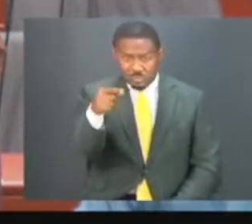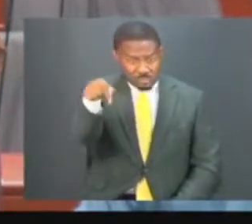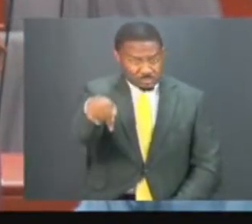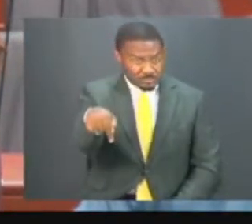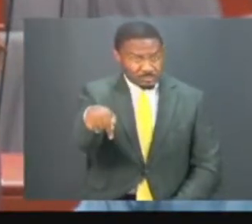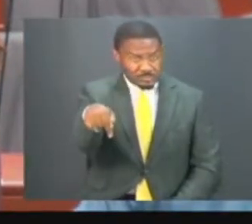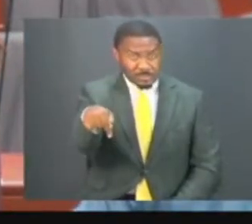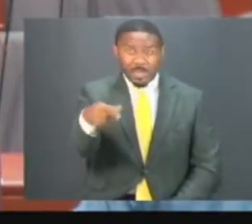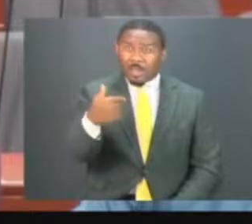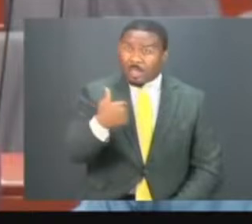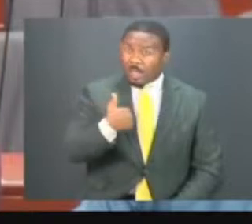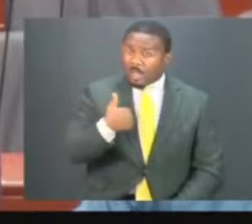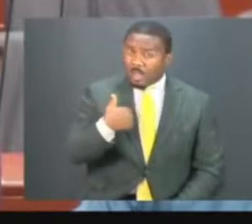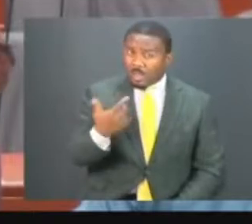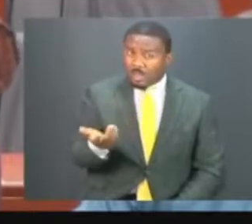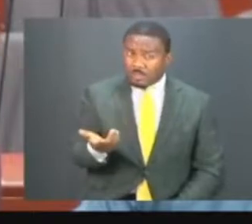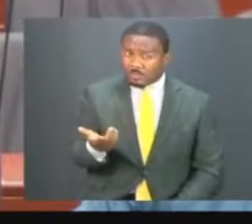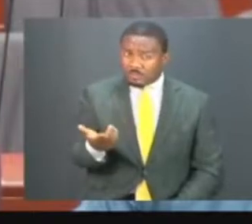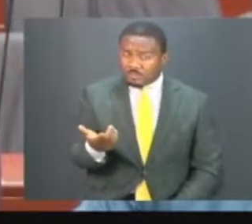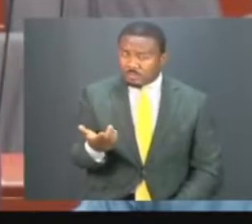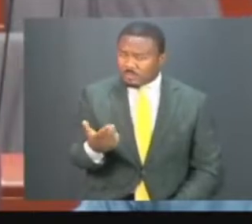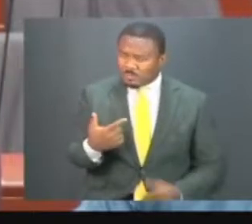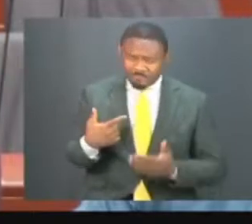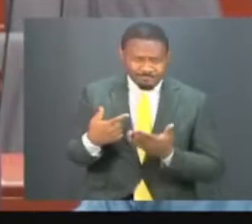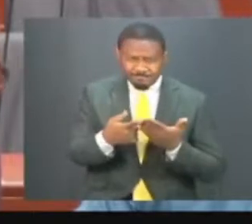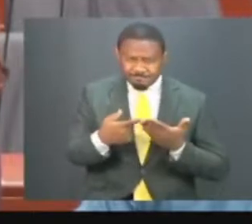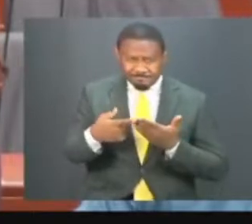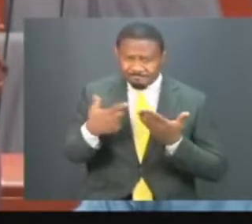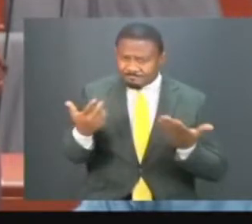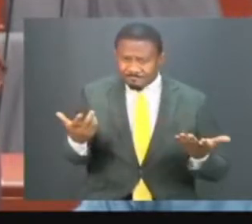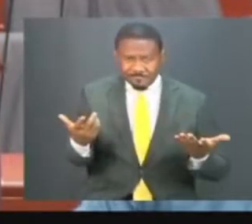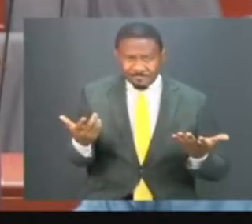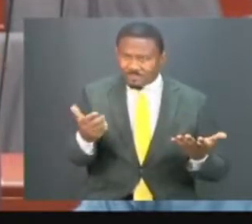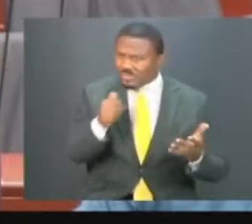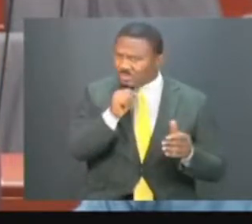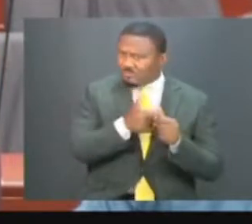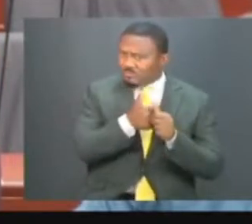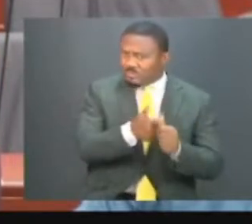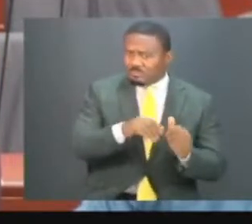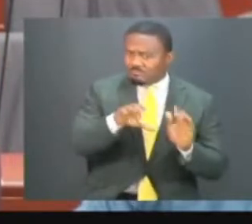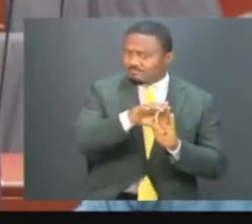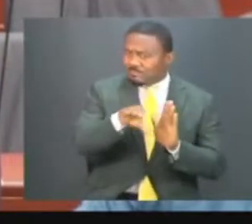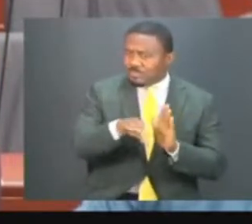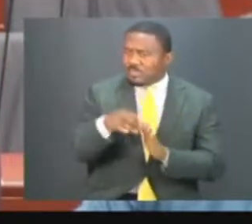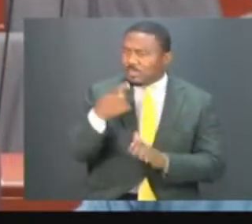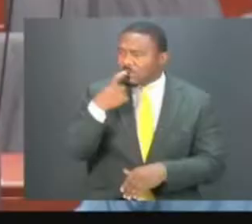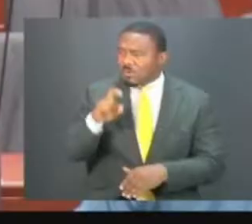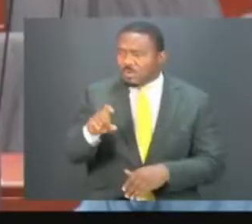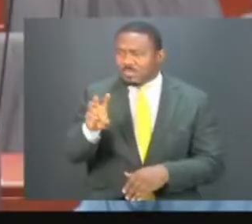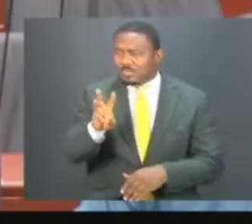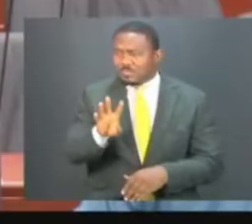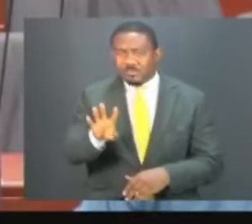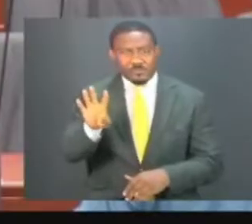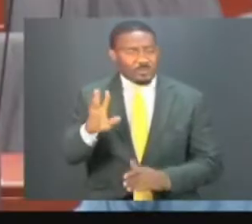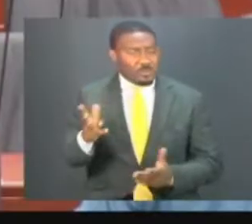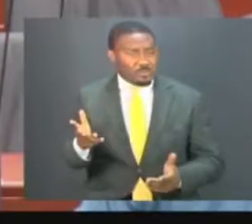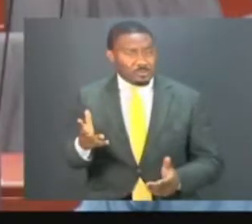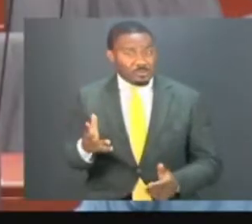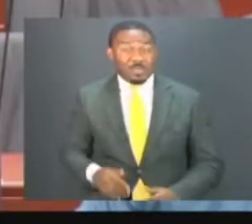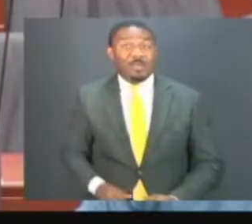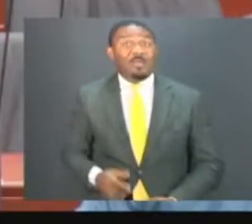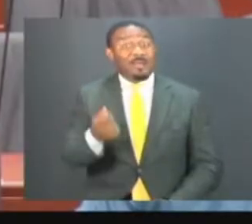this argument beyond the provisions of the Constitution, the standing orders. Now, I sympathize with my good